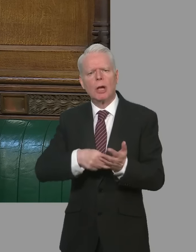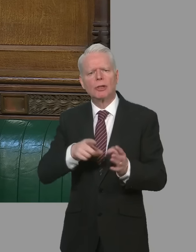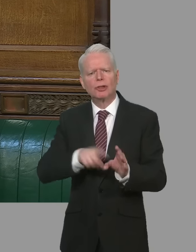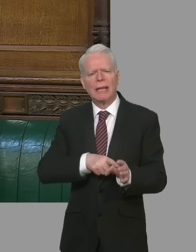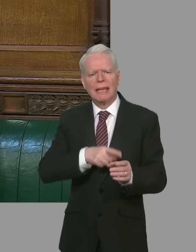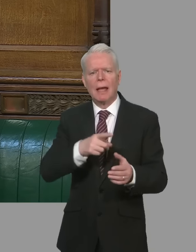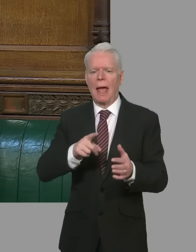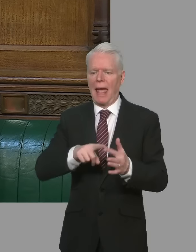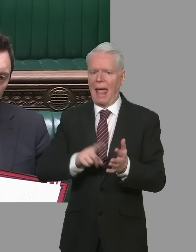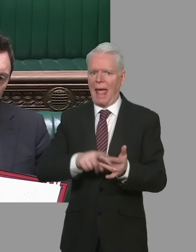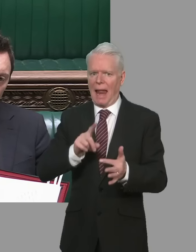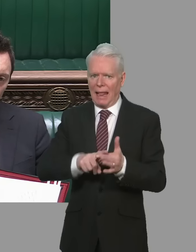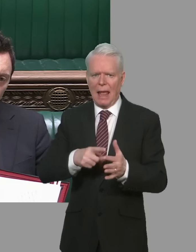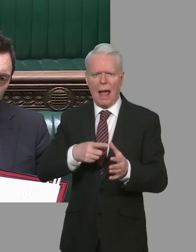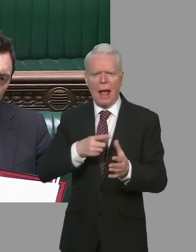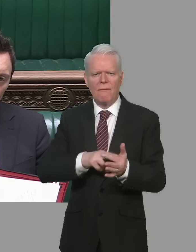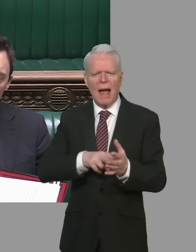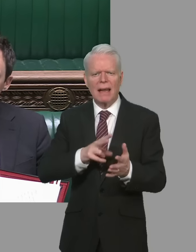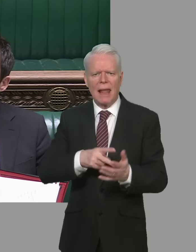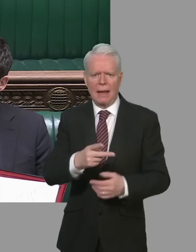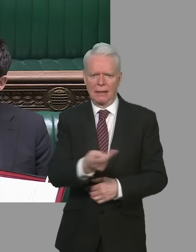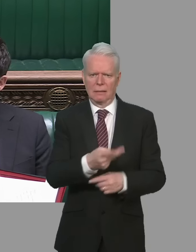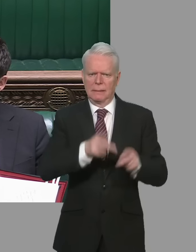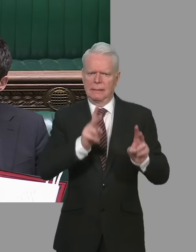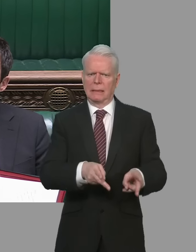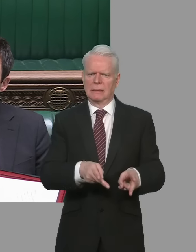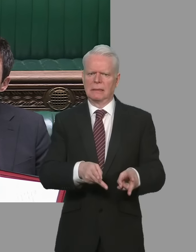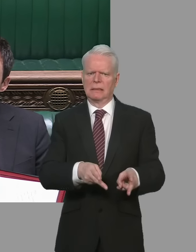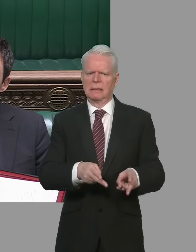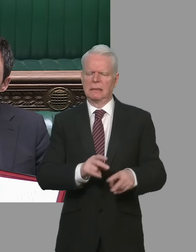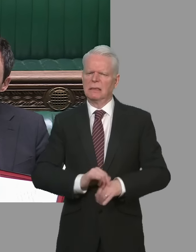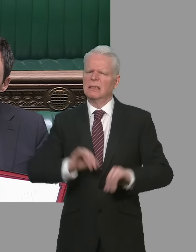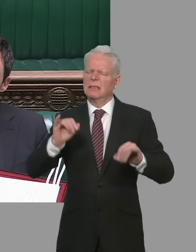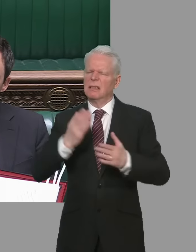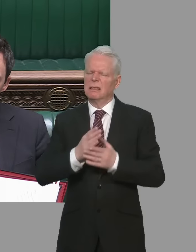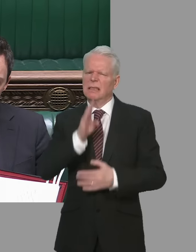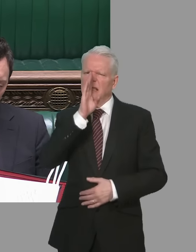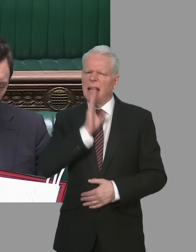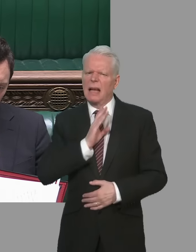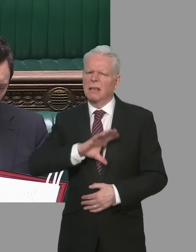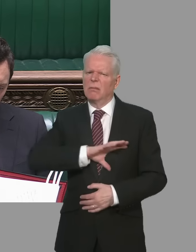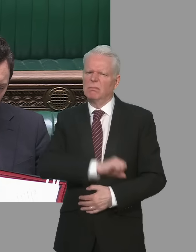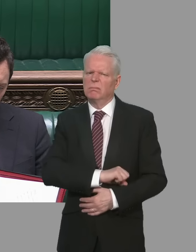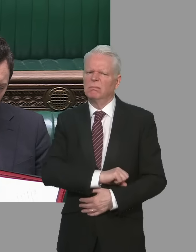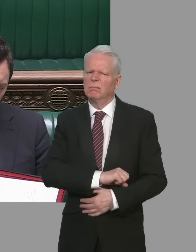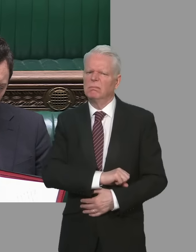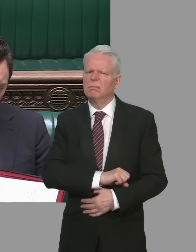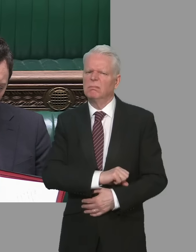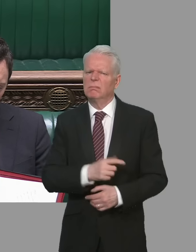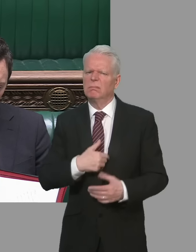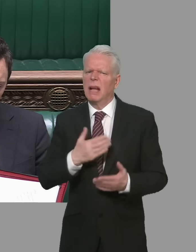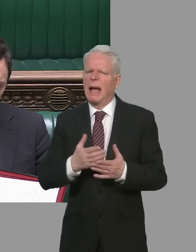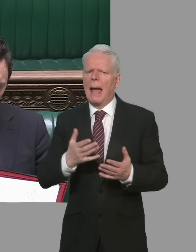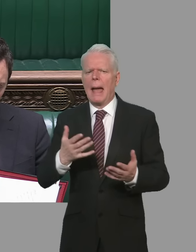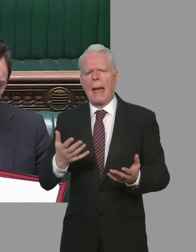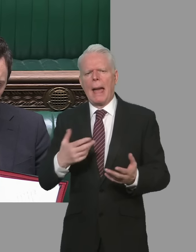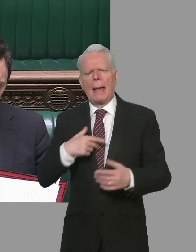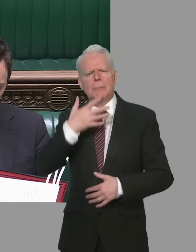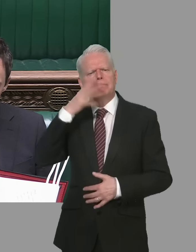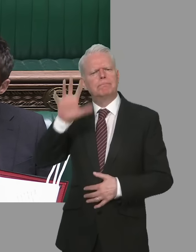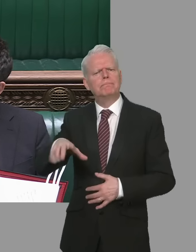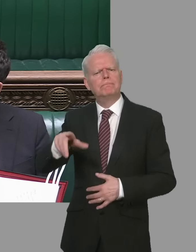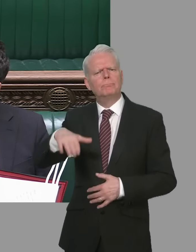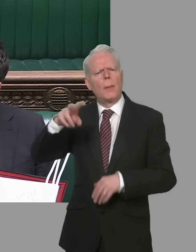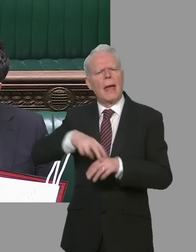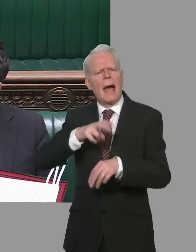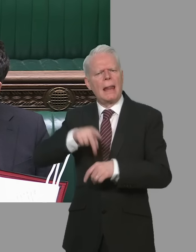one part of the United Kingdom where it is most dangerous to be a woman when it comes to violence against women and girls. One of the